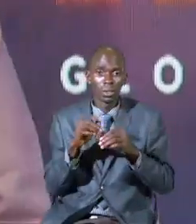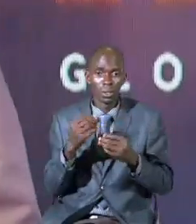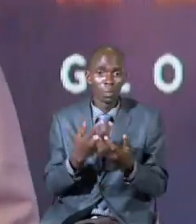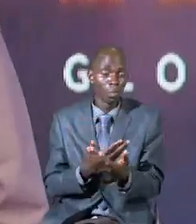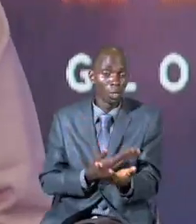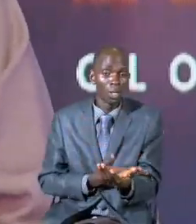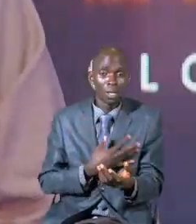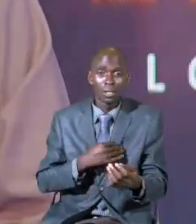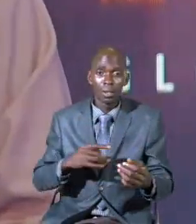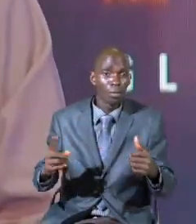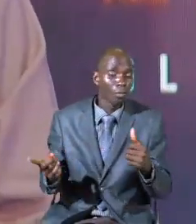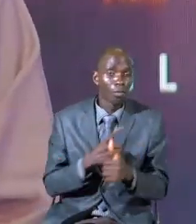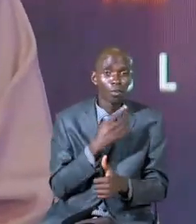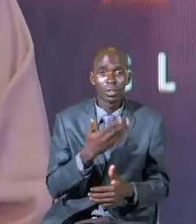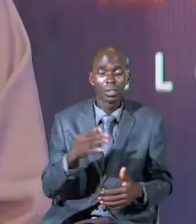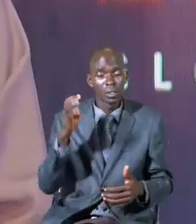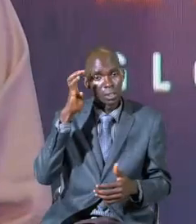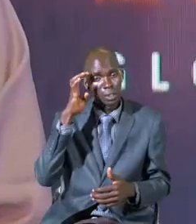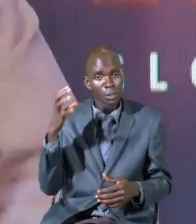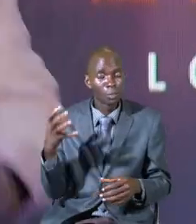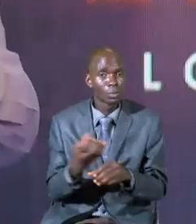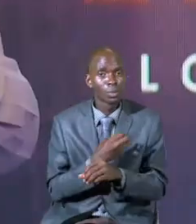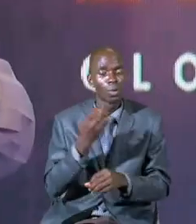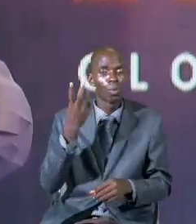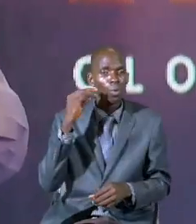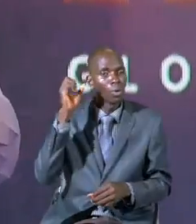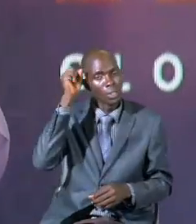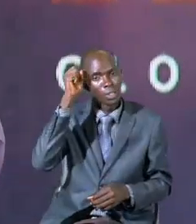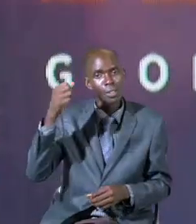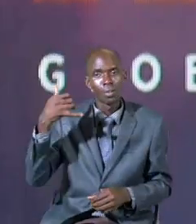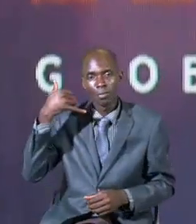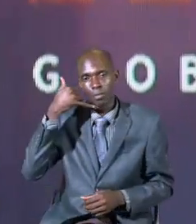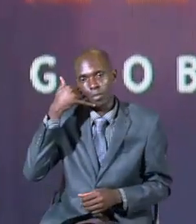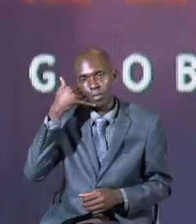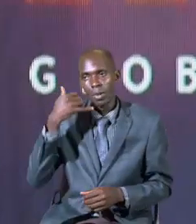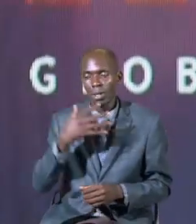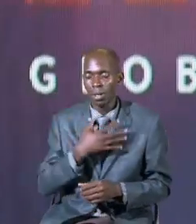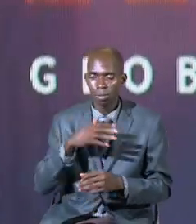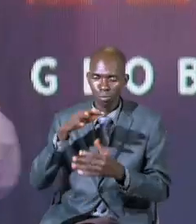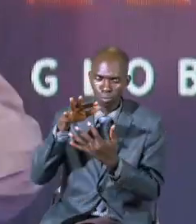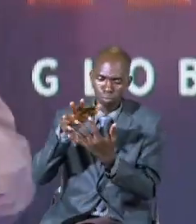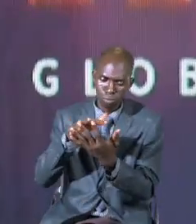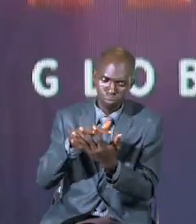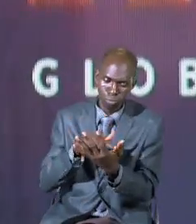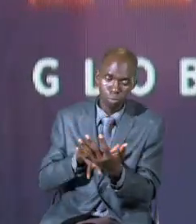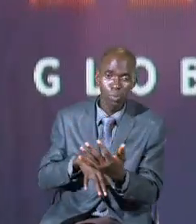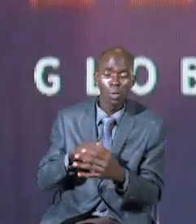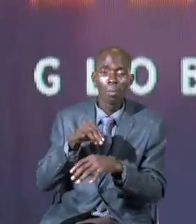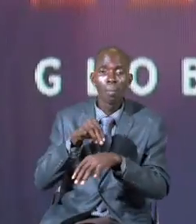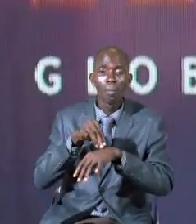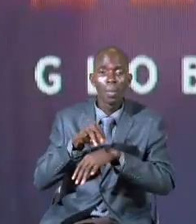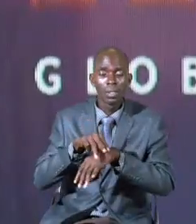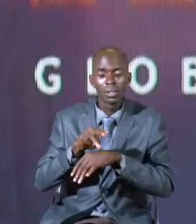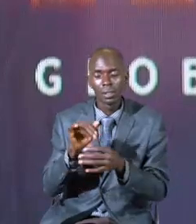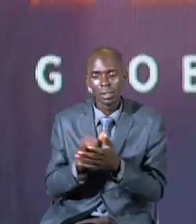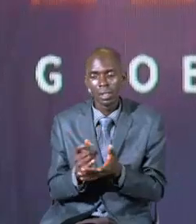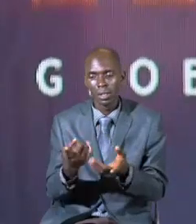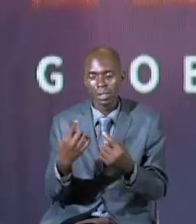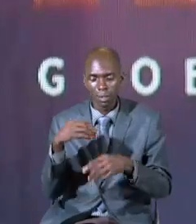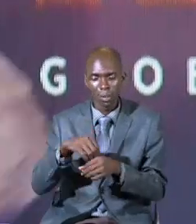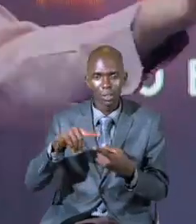thing he picks up his phone, and then he looks at all the texts and everything that came in the